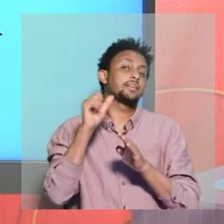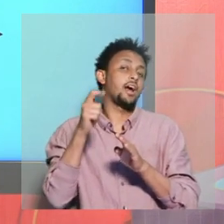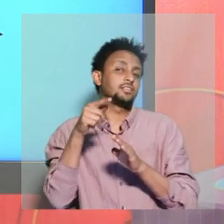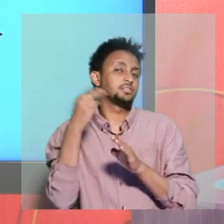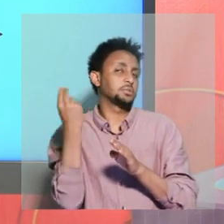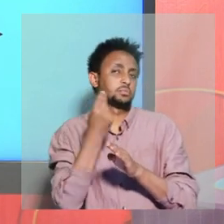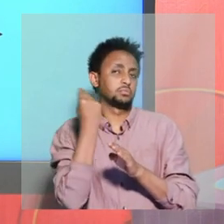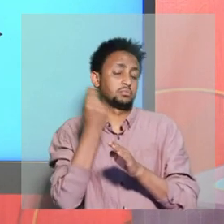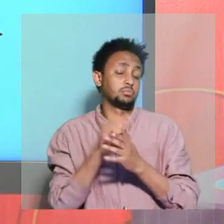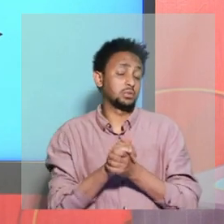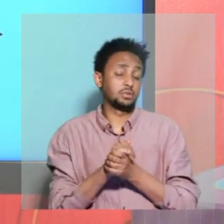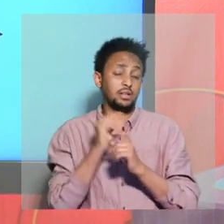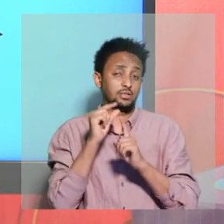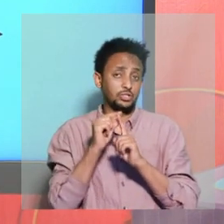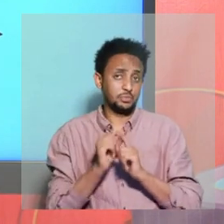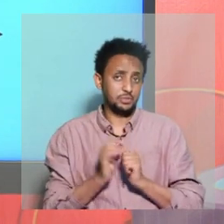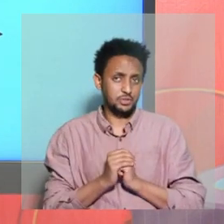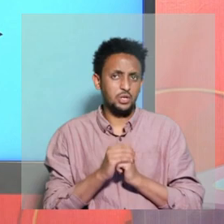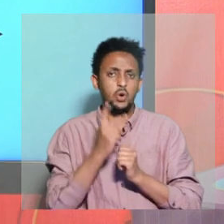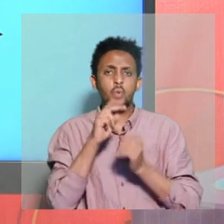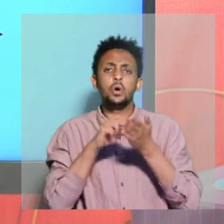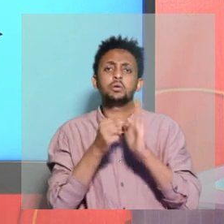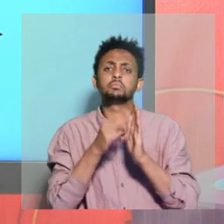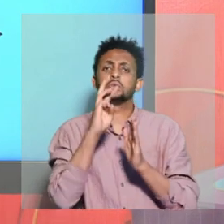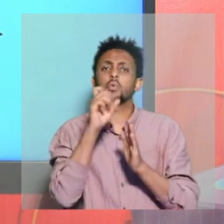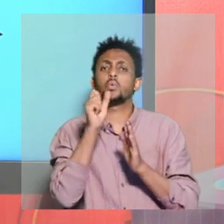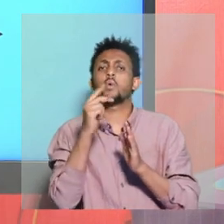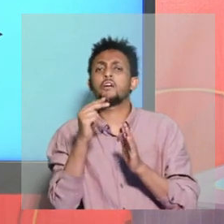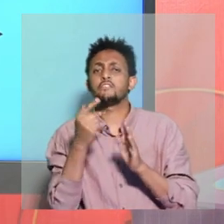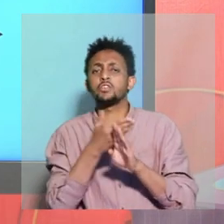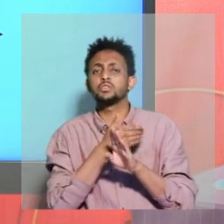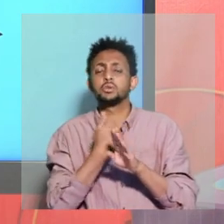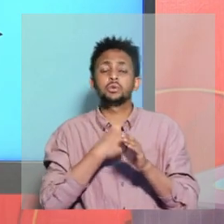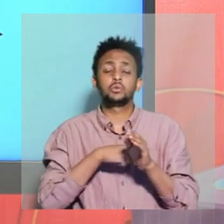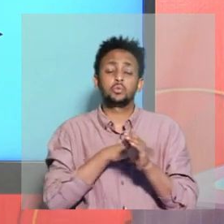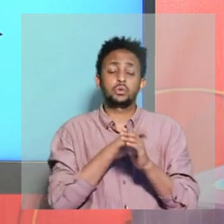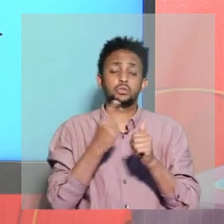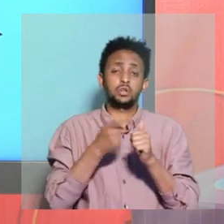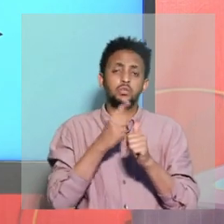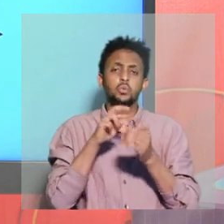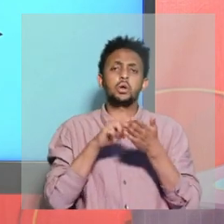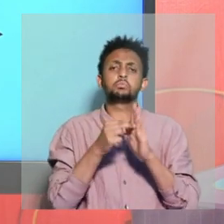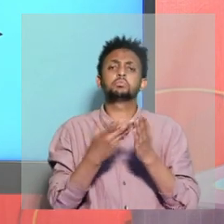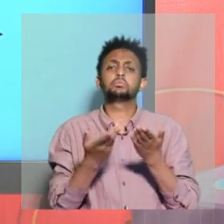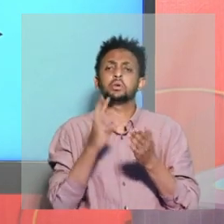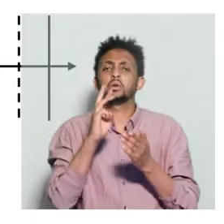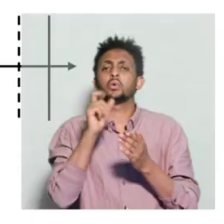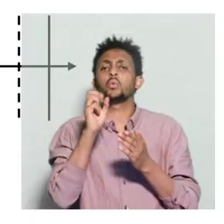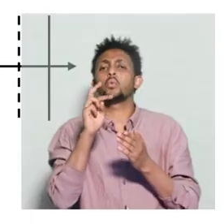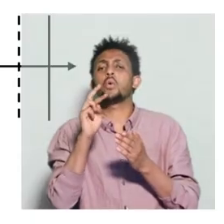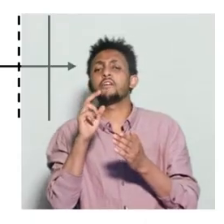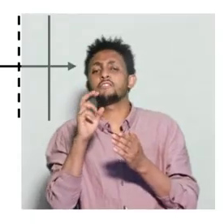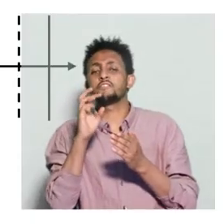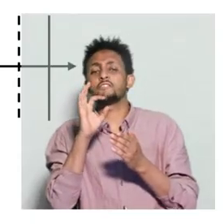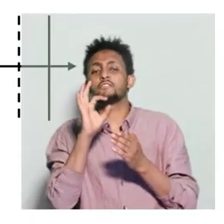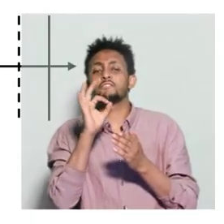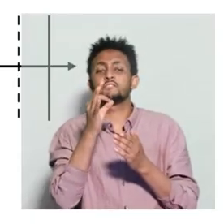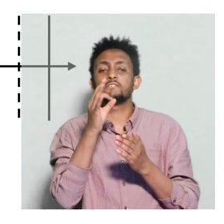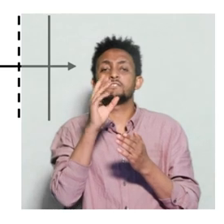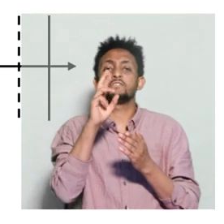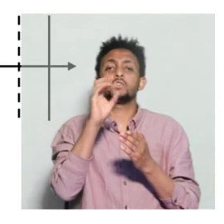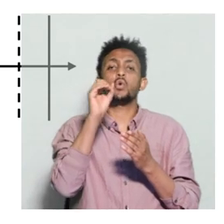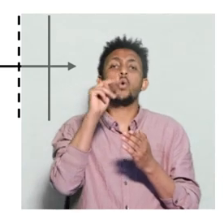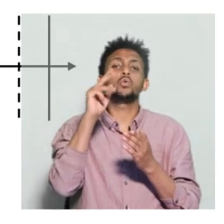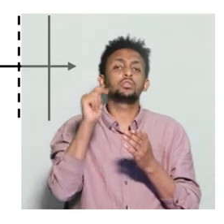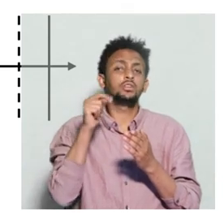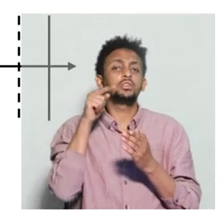important terms. What do you mean by wavefront? First, let's try to see what do you mean by wavefronts. Wavefronts are a set of points